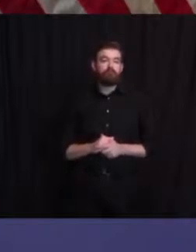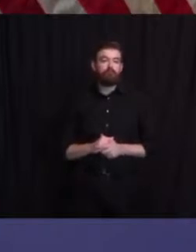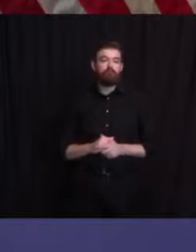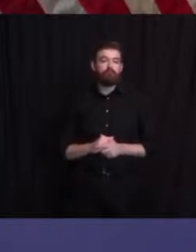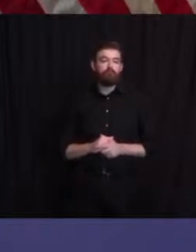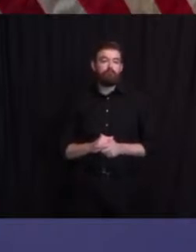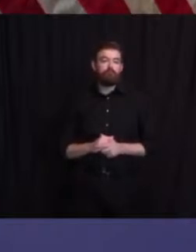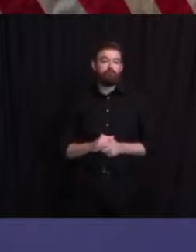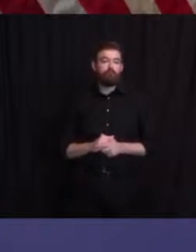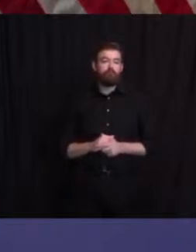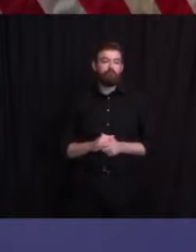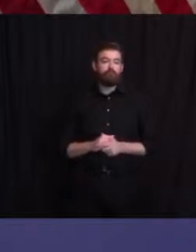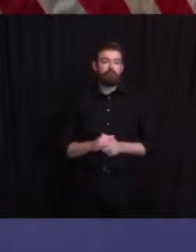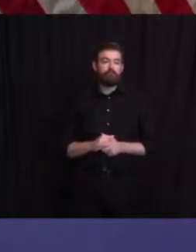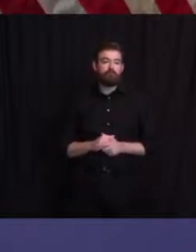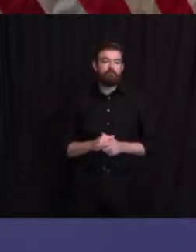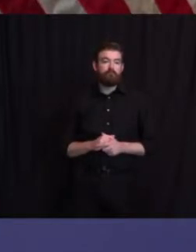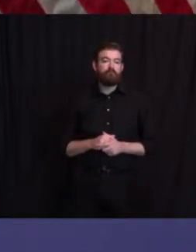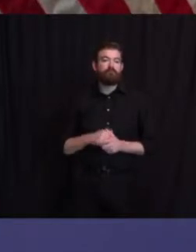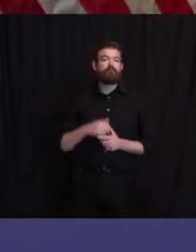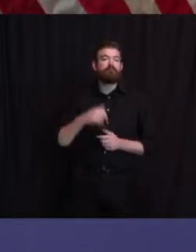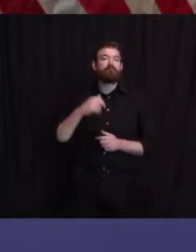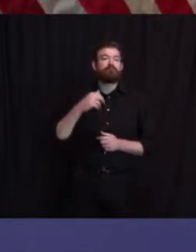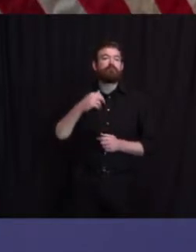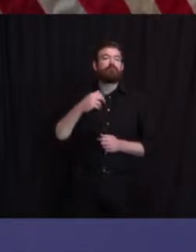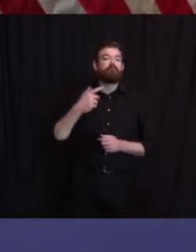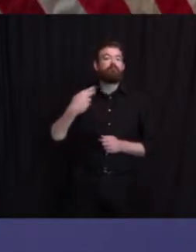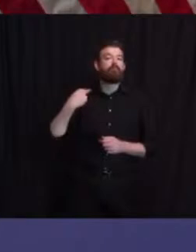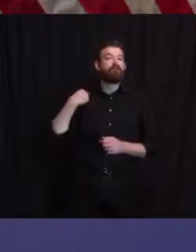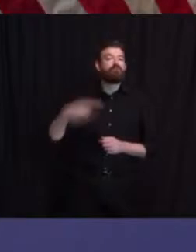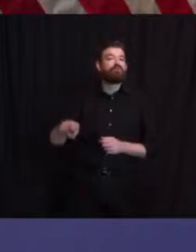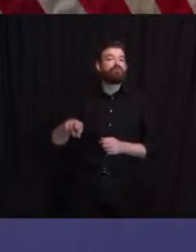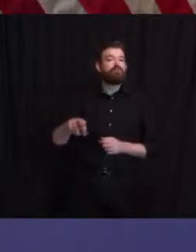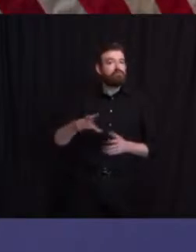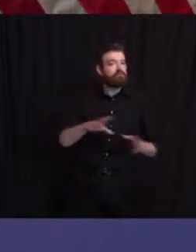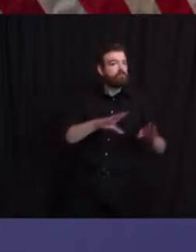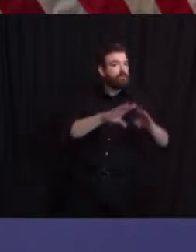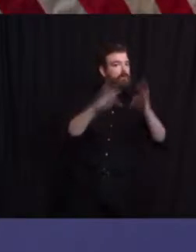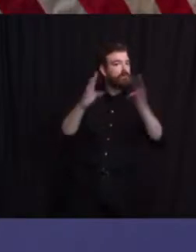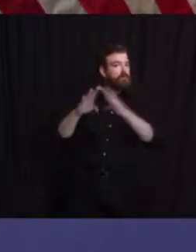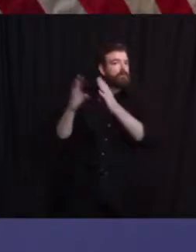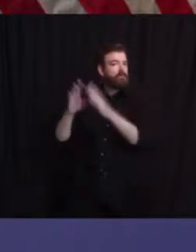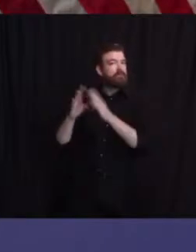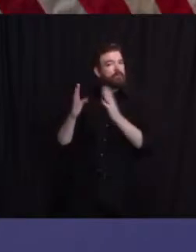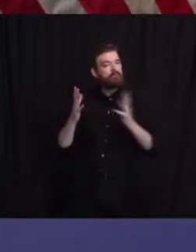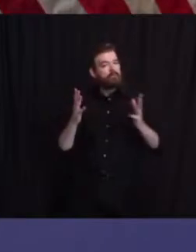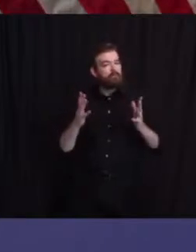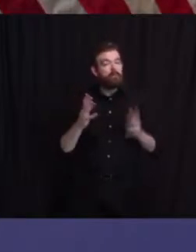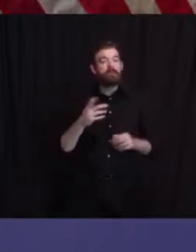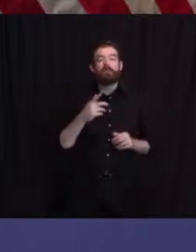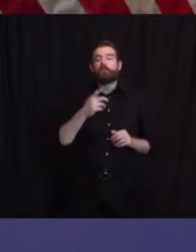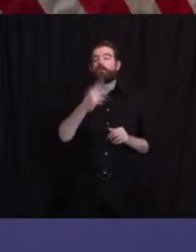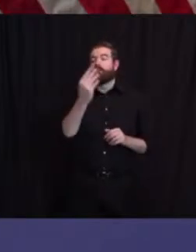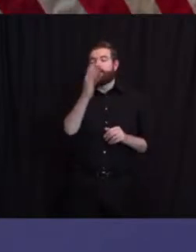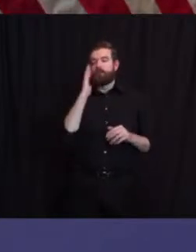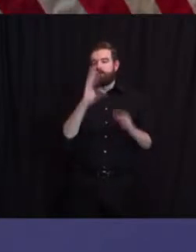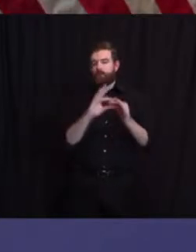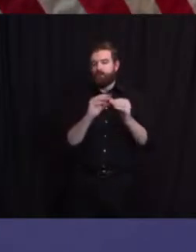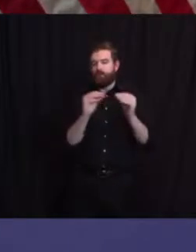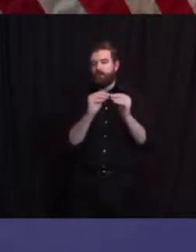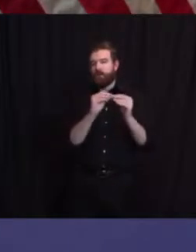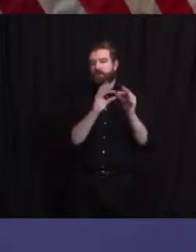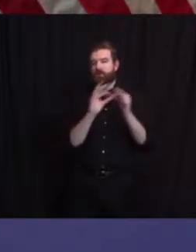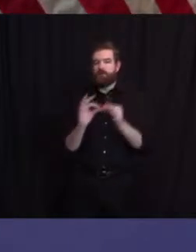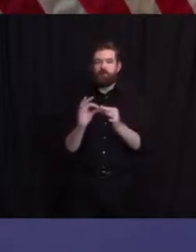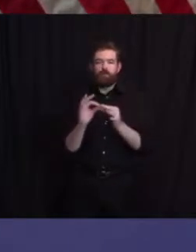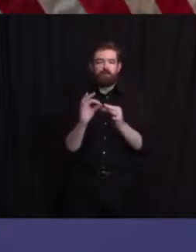faith and signaling a lot of stuff. We're going to continue to do that on Monday as it relates to what phase 2 will look like and